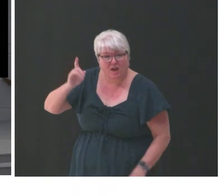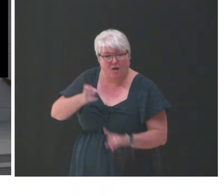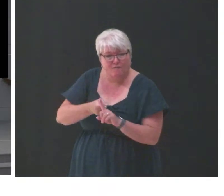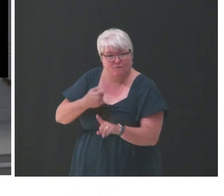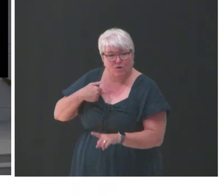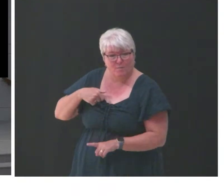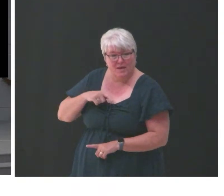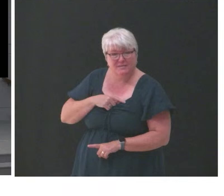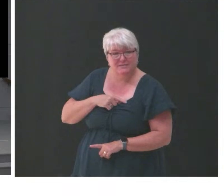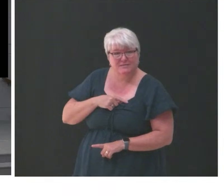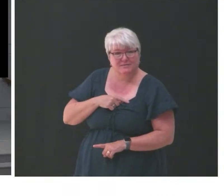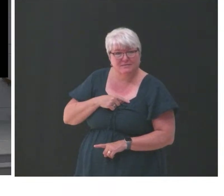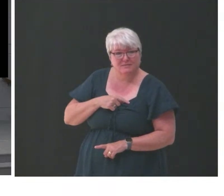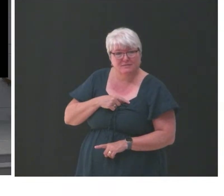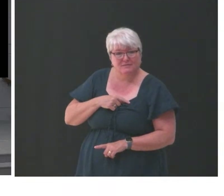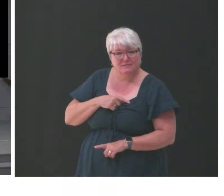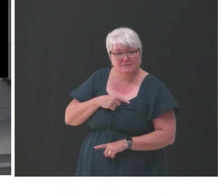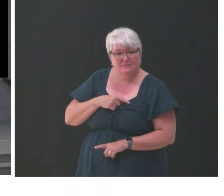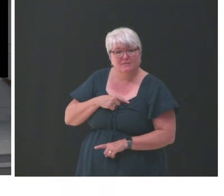us.